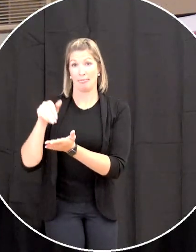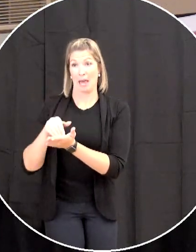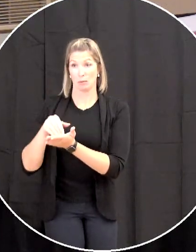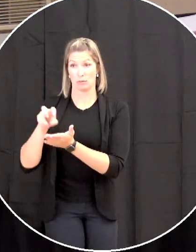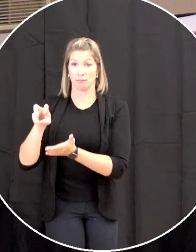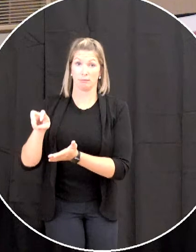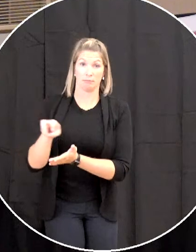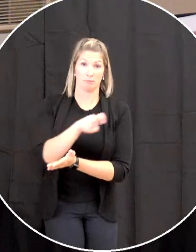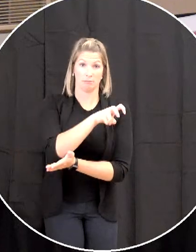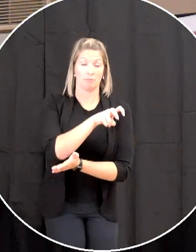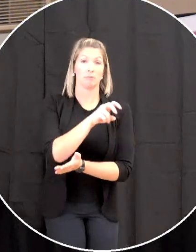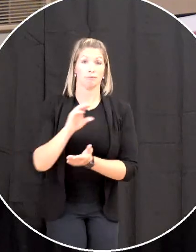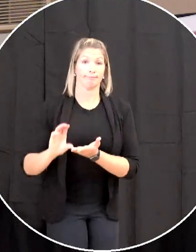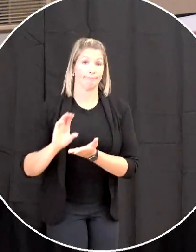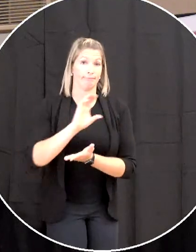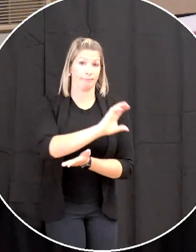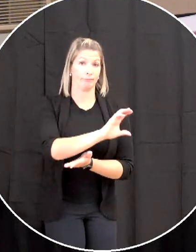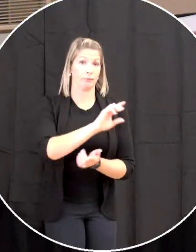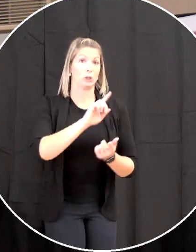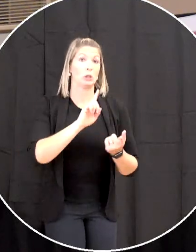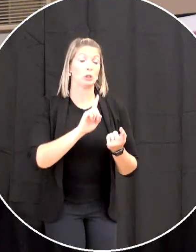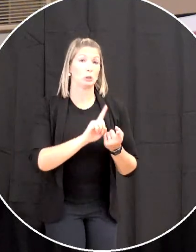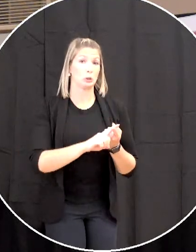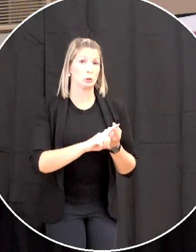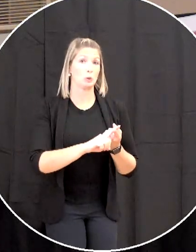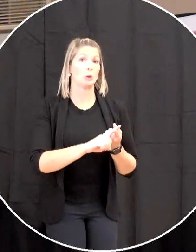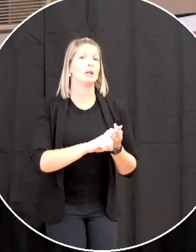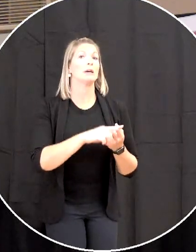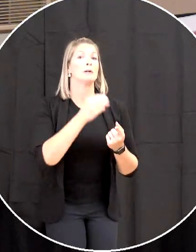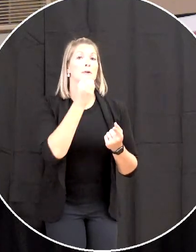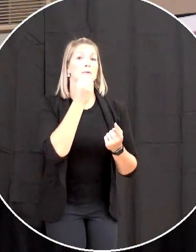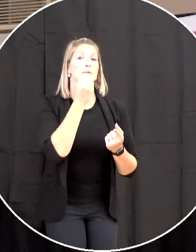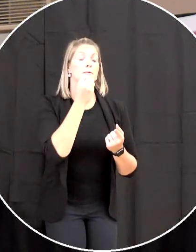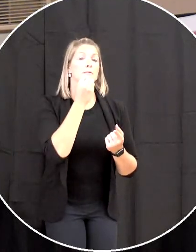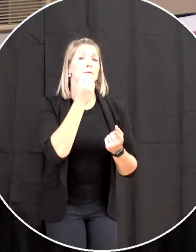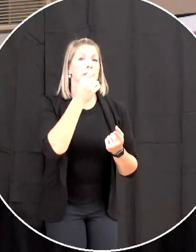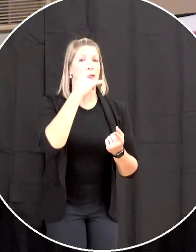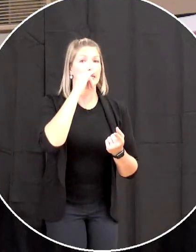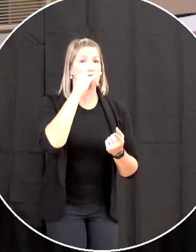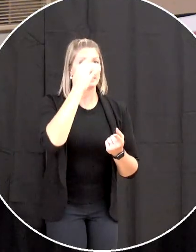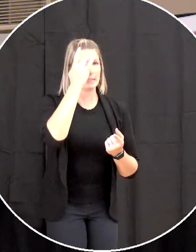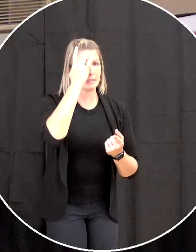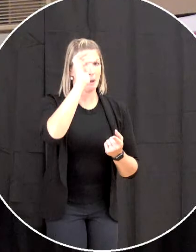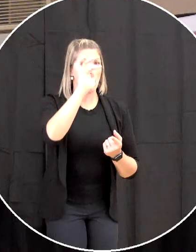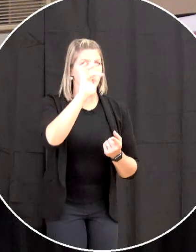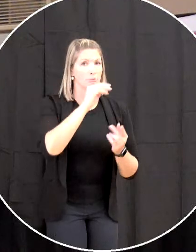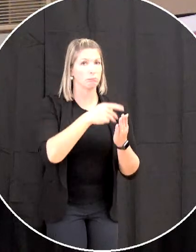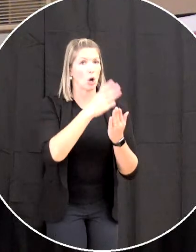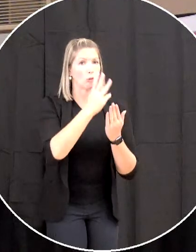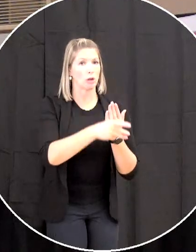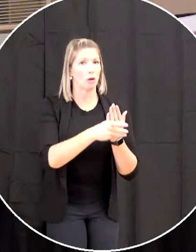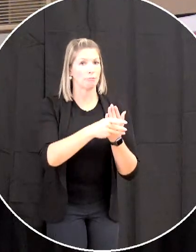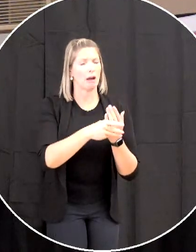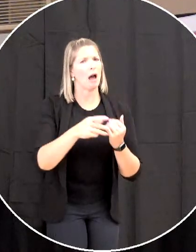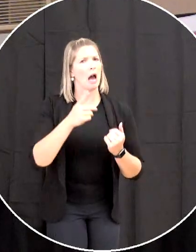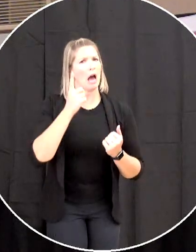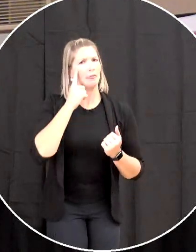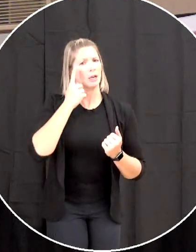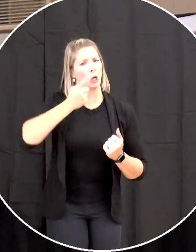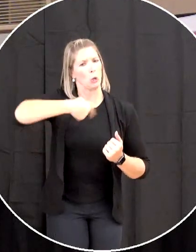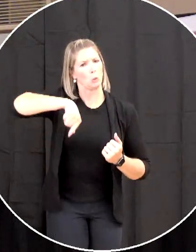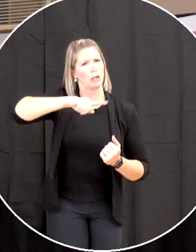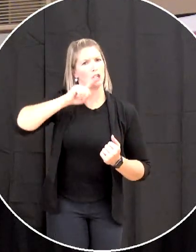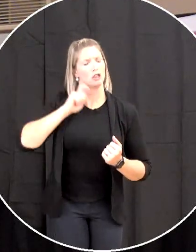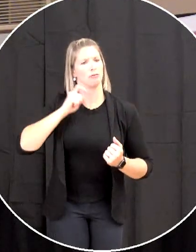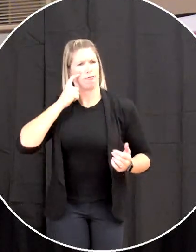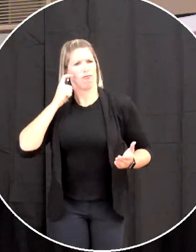think that we as a board should acknowledge that contribution somehow, even in a letter or something. I mean, that's substantial, and